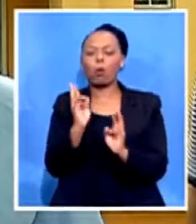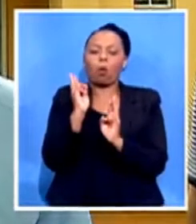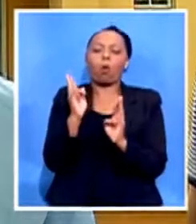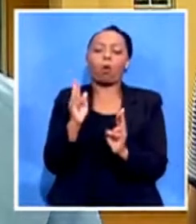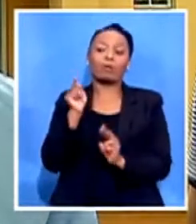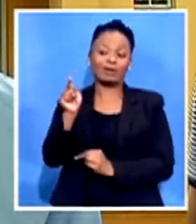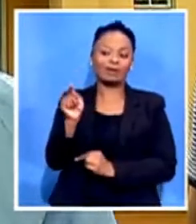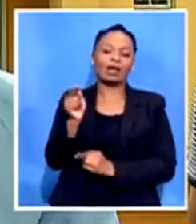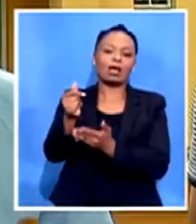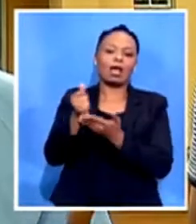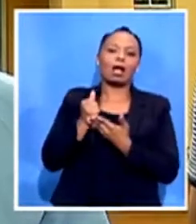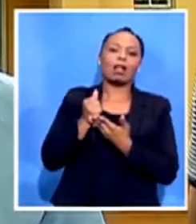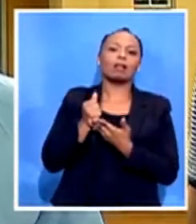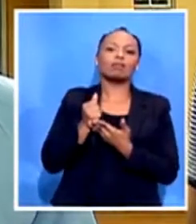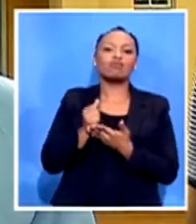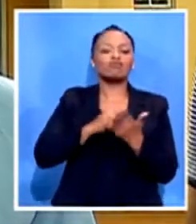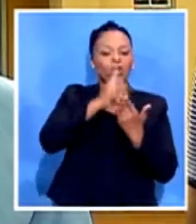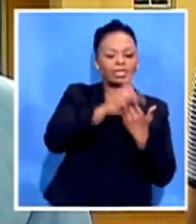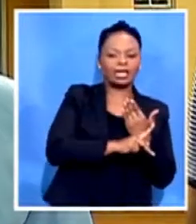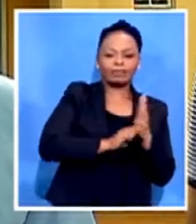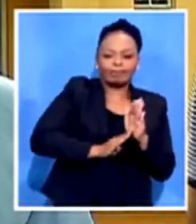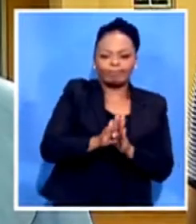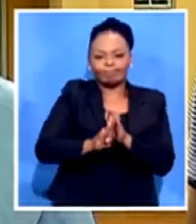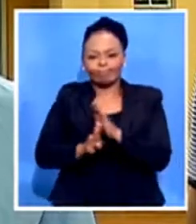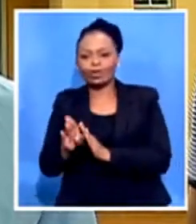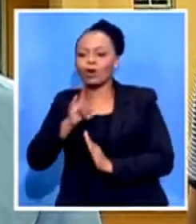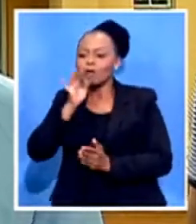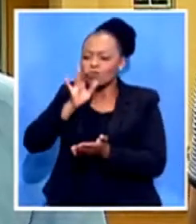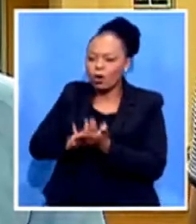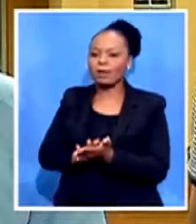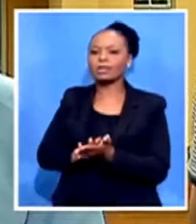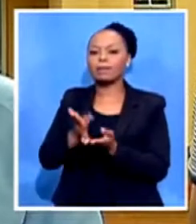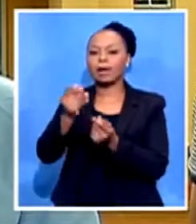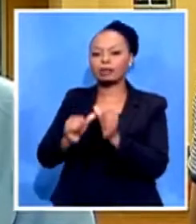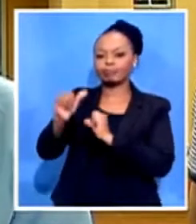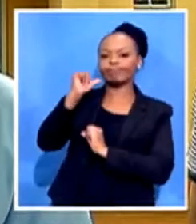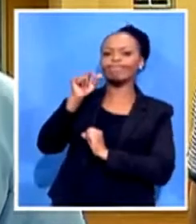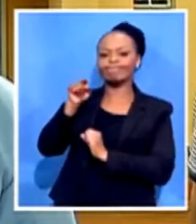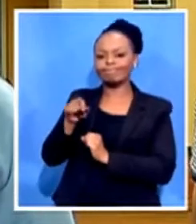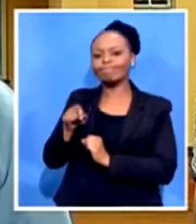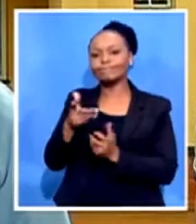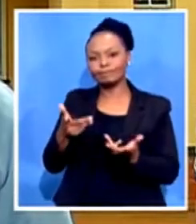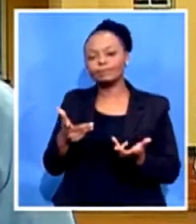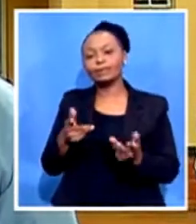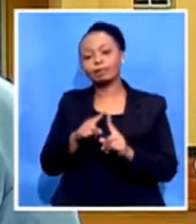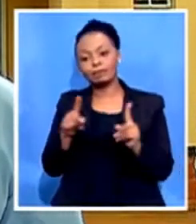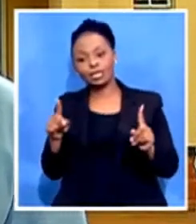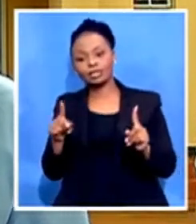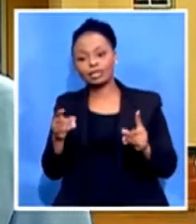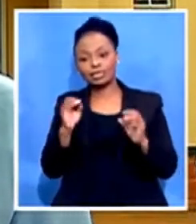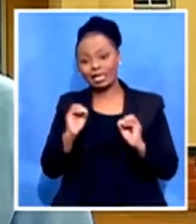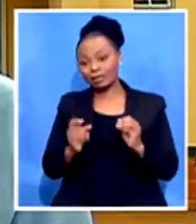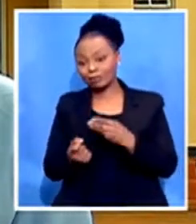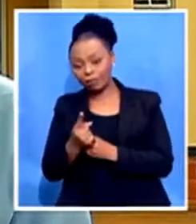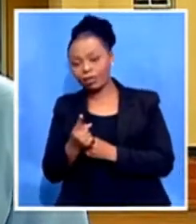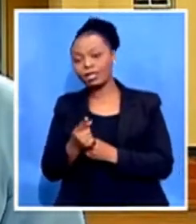money is being promised to revive project, but nothing popped up. And we think that if that happens, the boat here